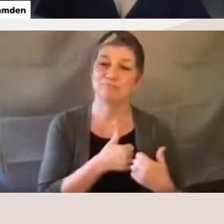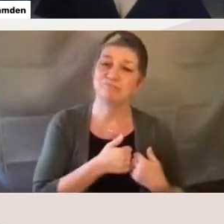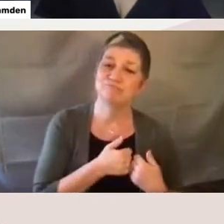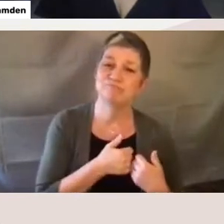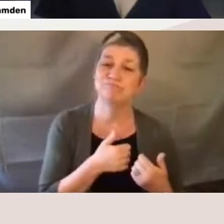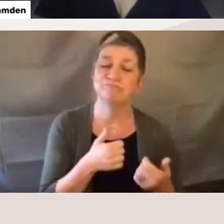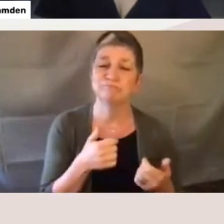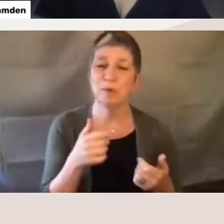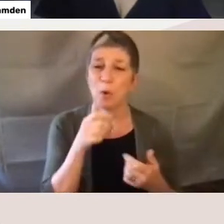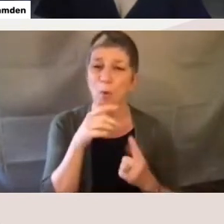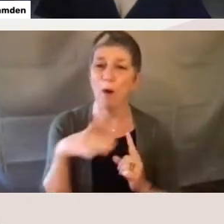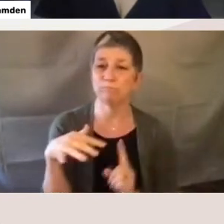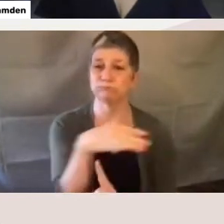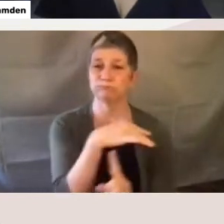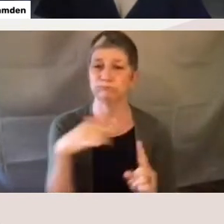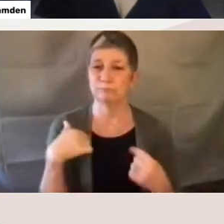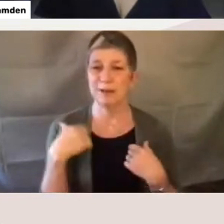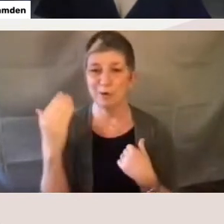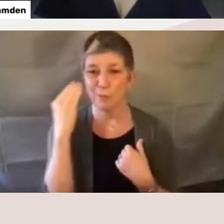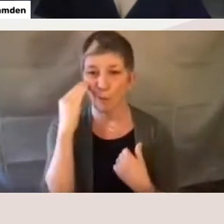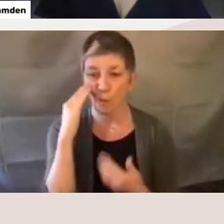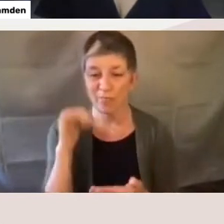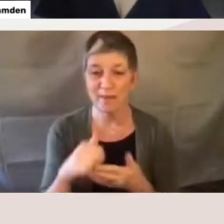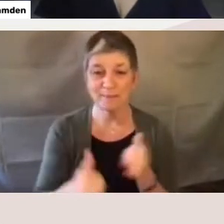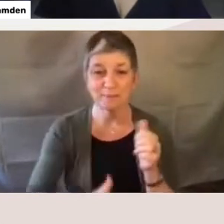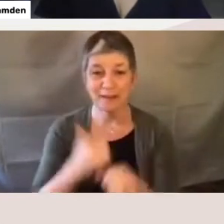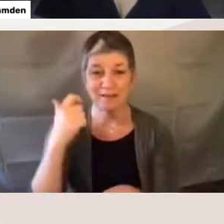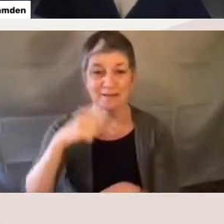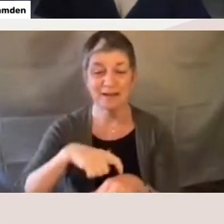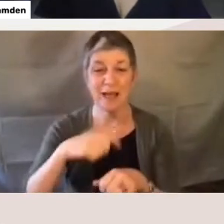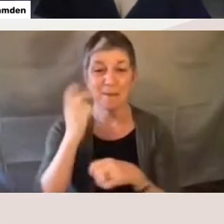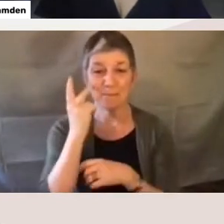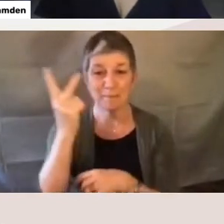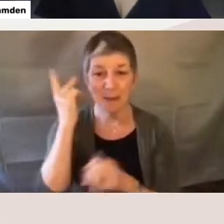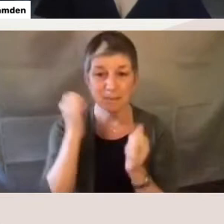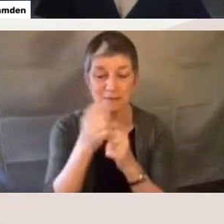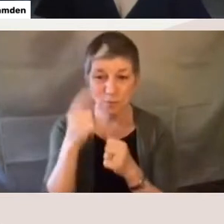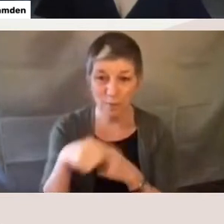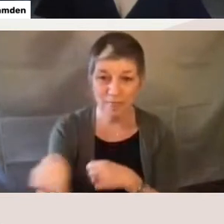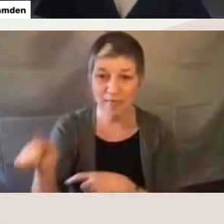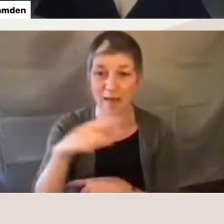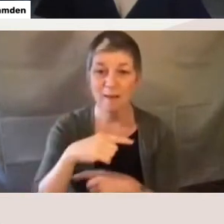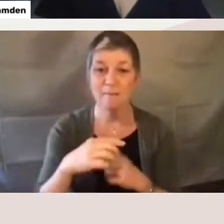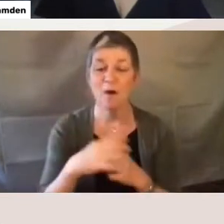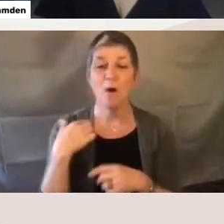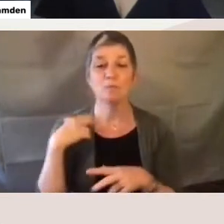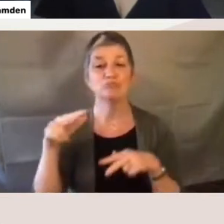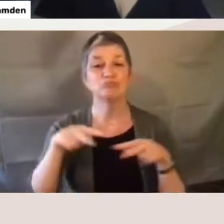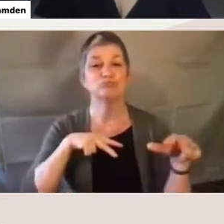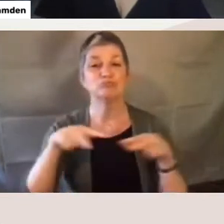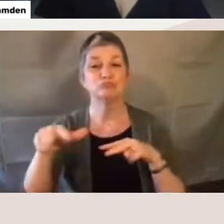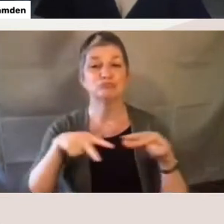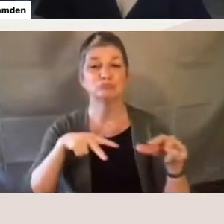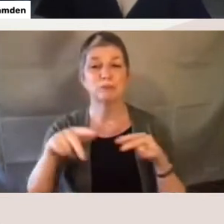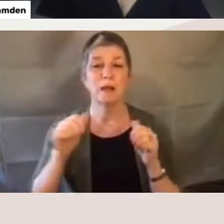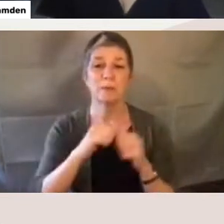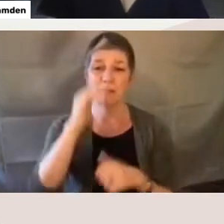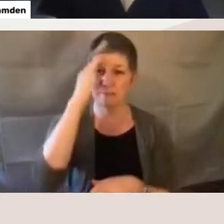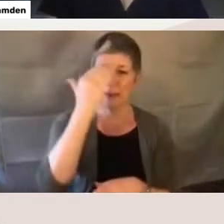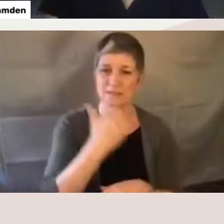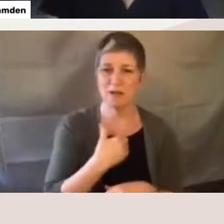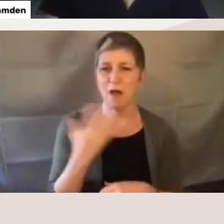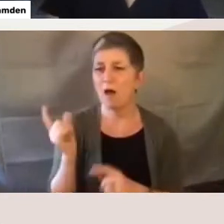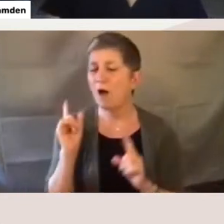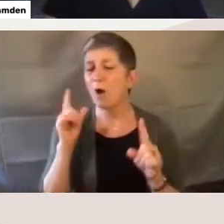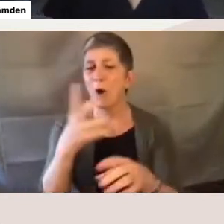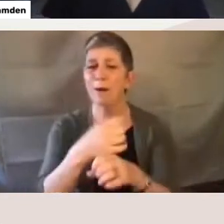I have surrounding me know that every time I make memories with them or we just go for walks, like for my son, he'll be like, "We're gonna go